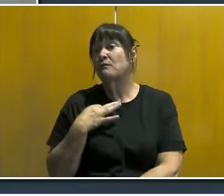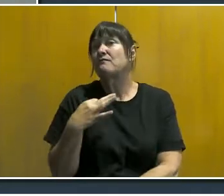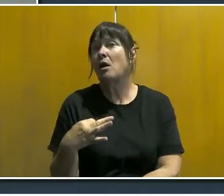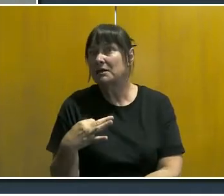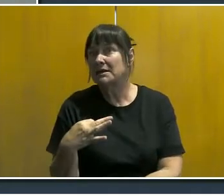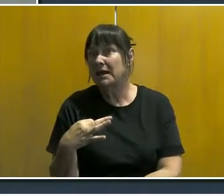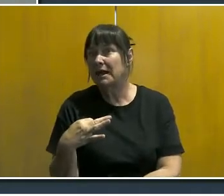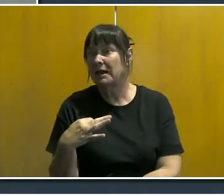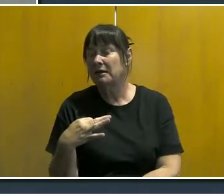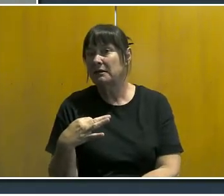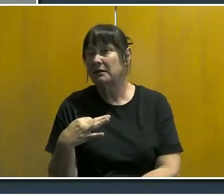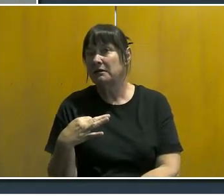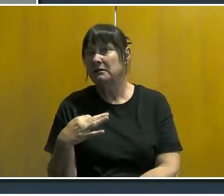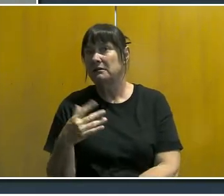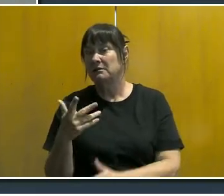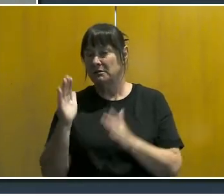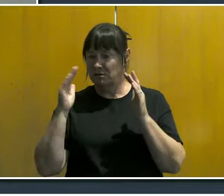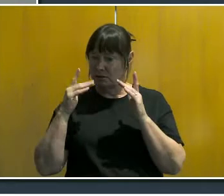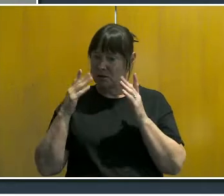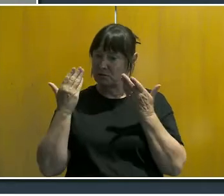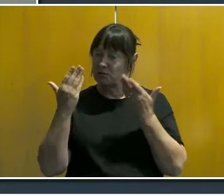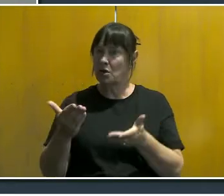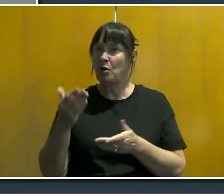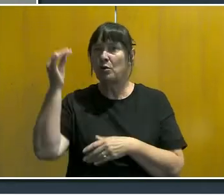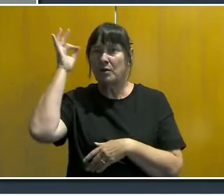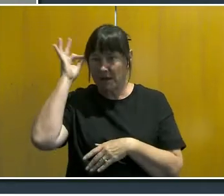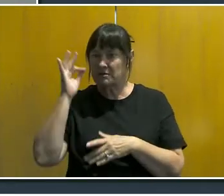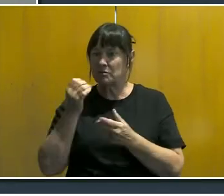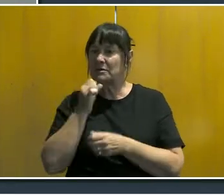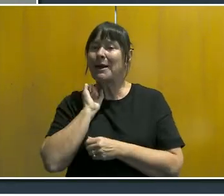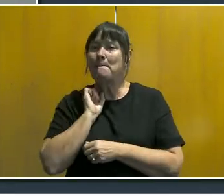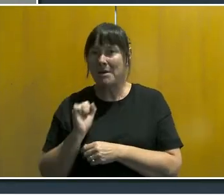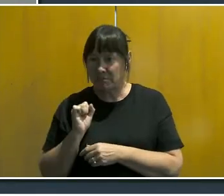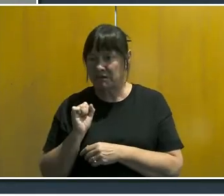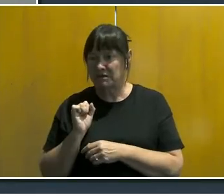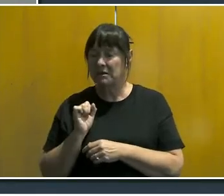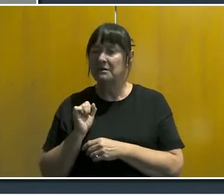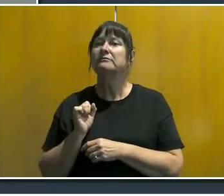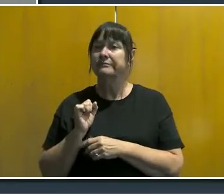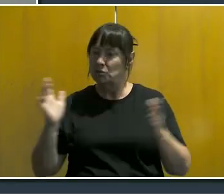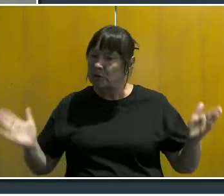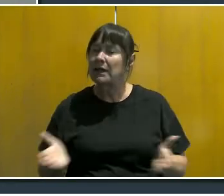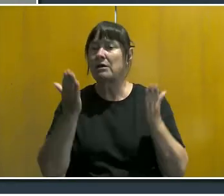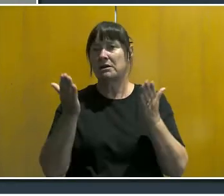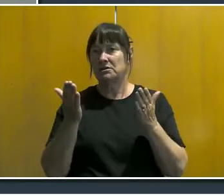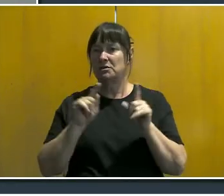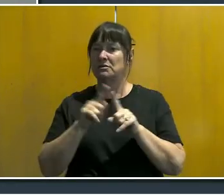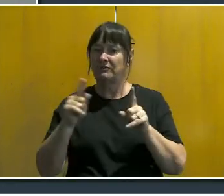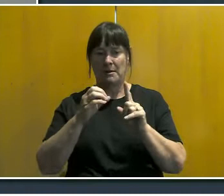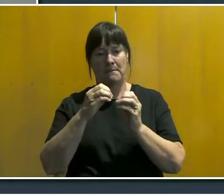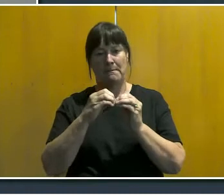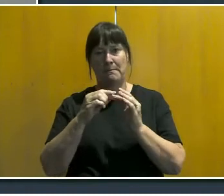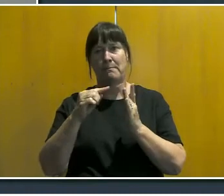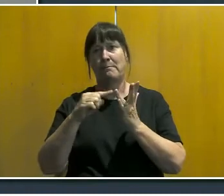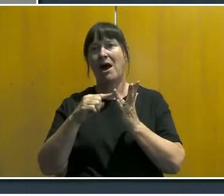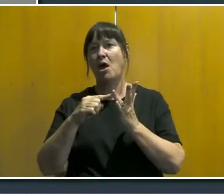lot and demonstrate the Council's commitment to an enhanced Indigenous biodiversity in the city. Thank you for the opportunity